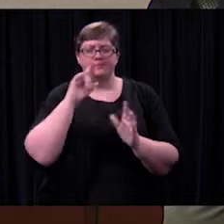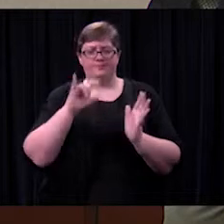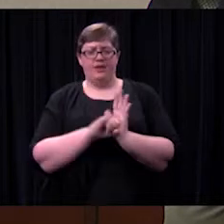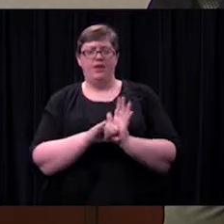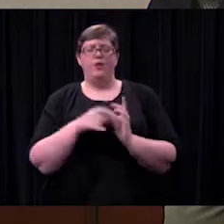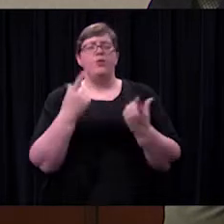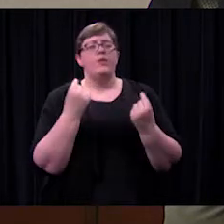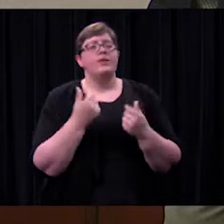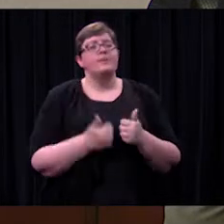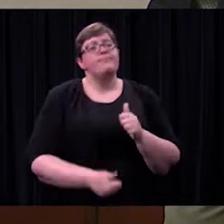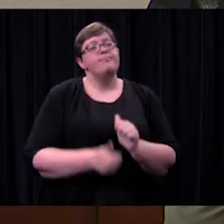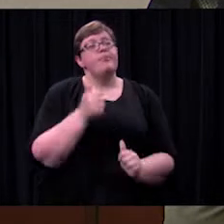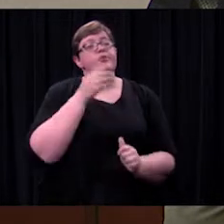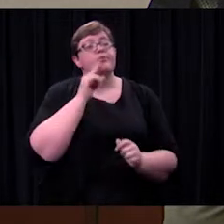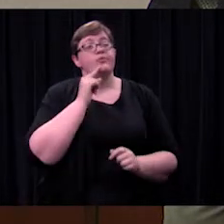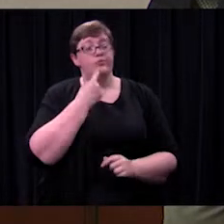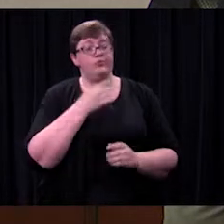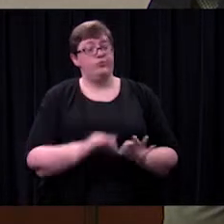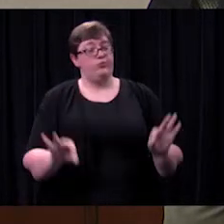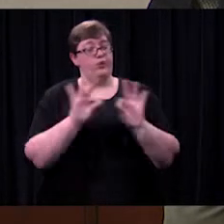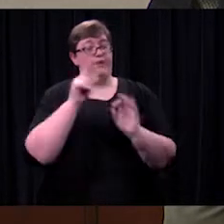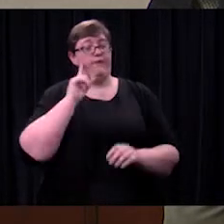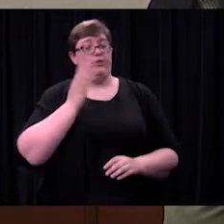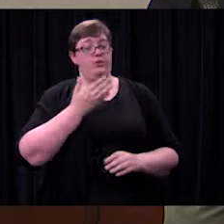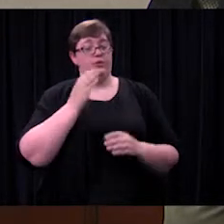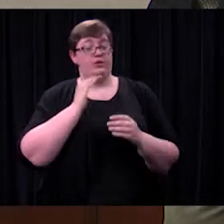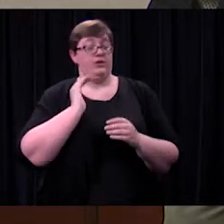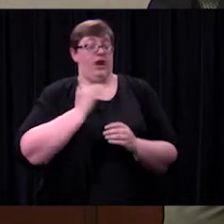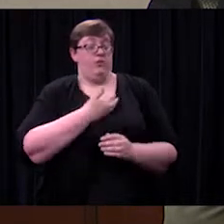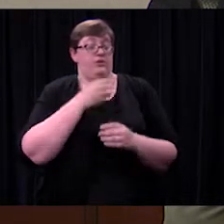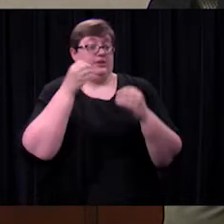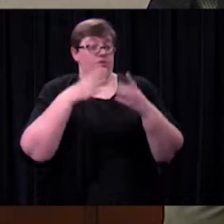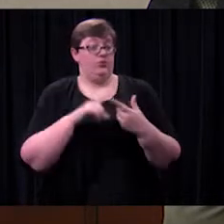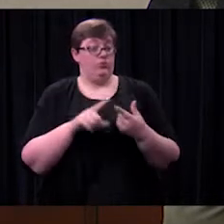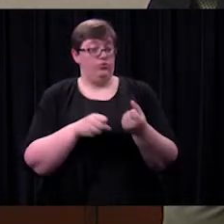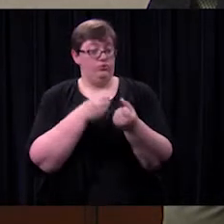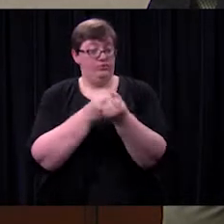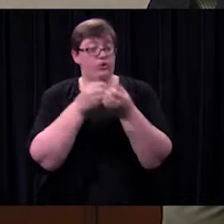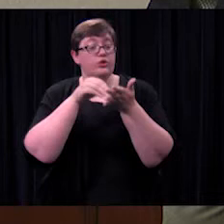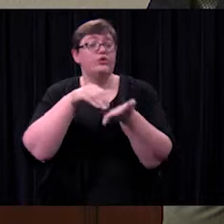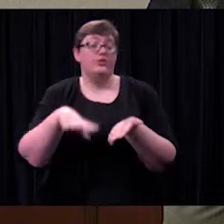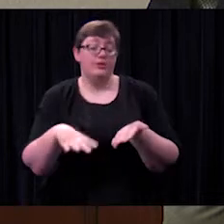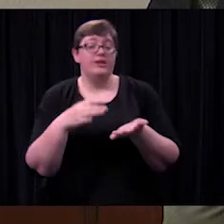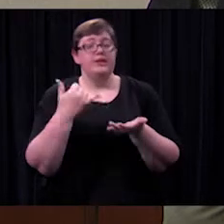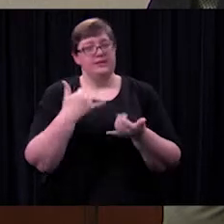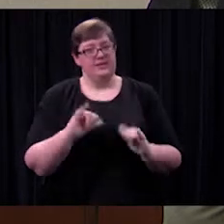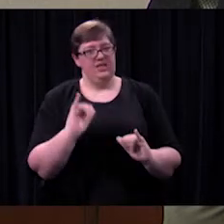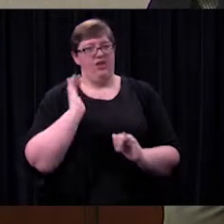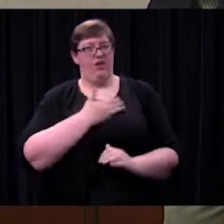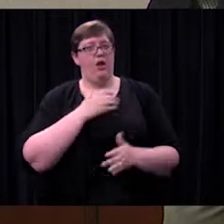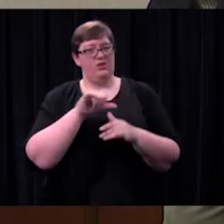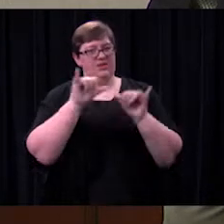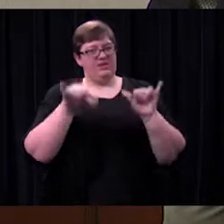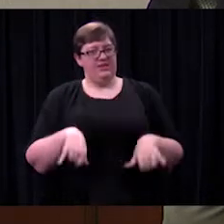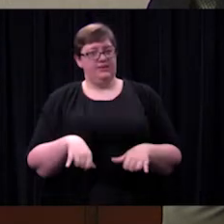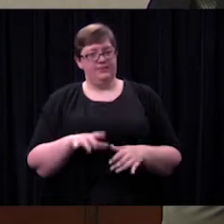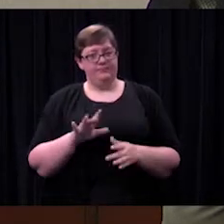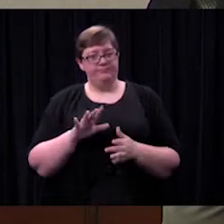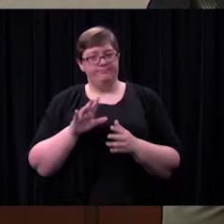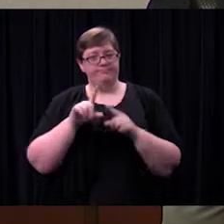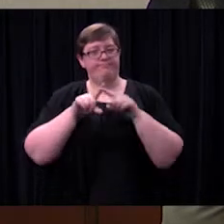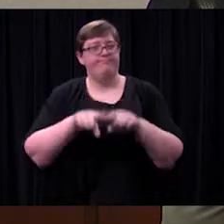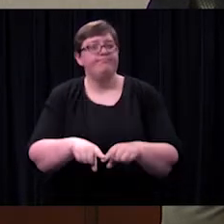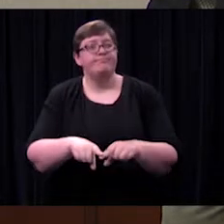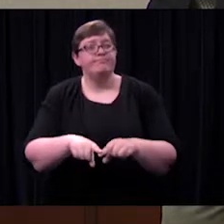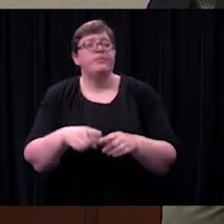our teachers to support our students. And so right now, it's something that our system still counts on for sure. It could